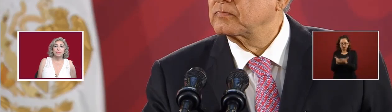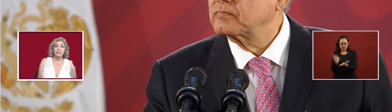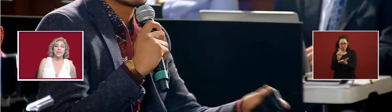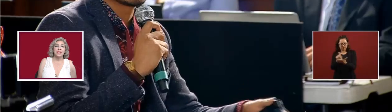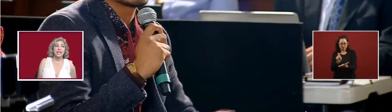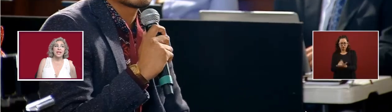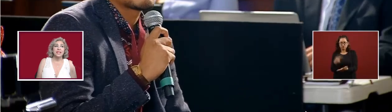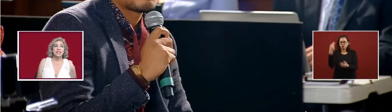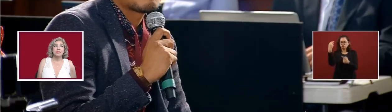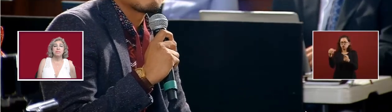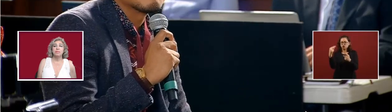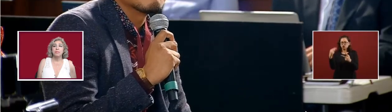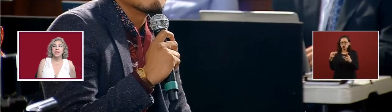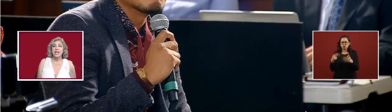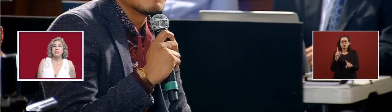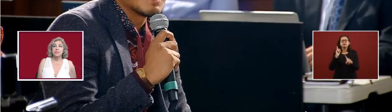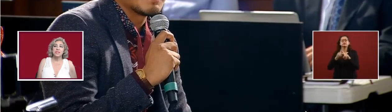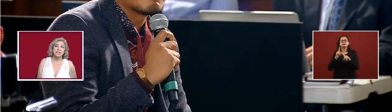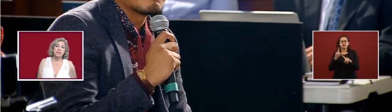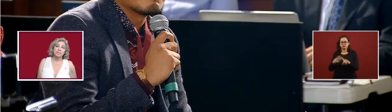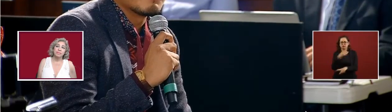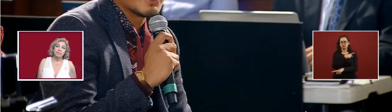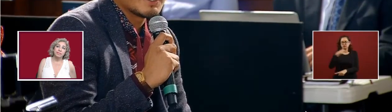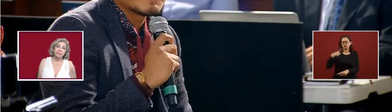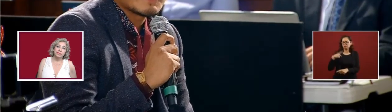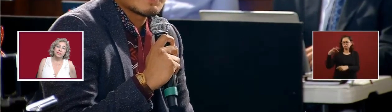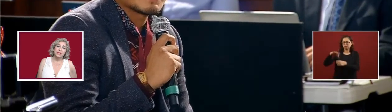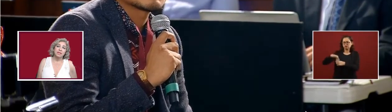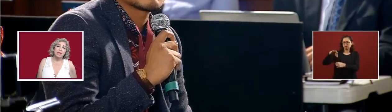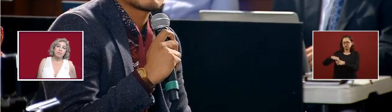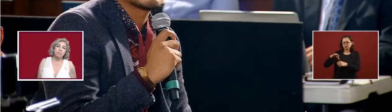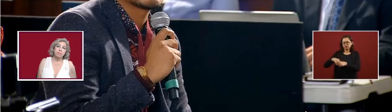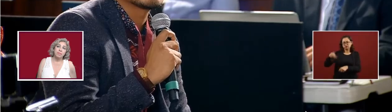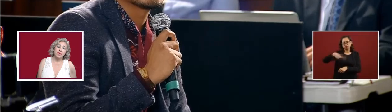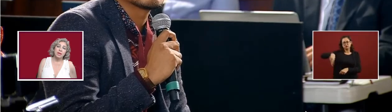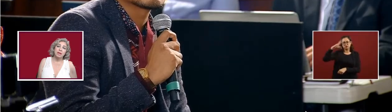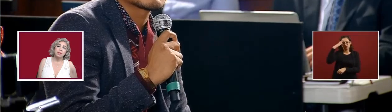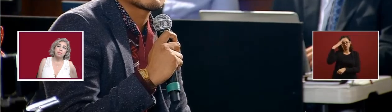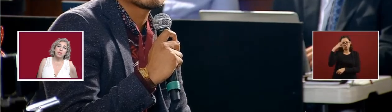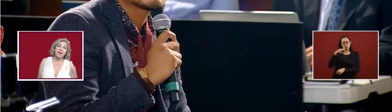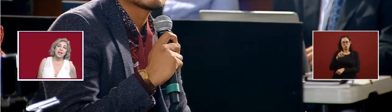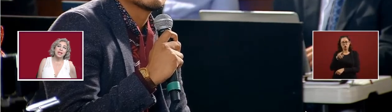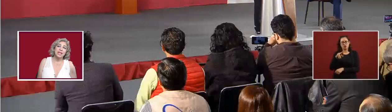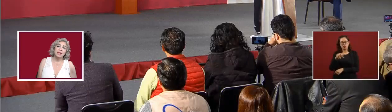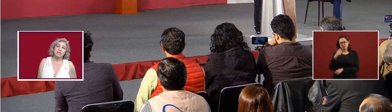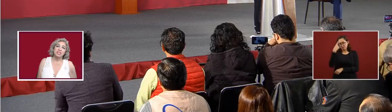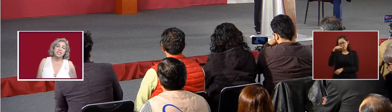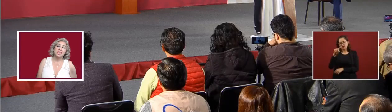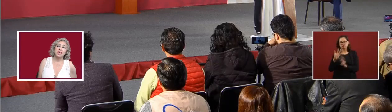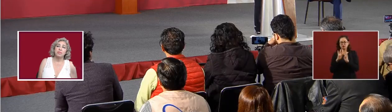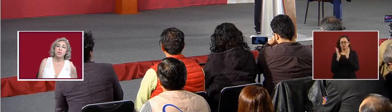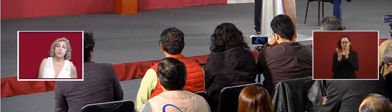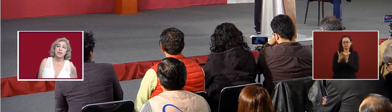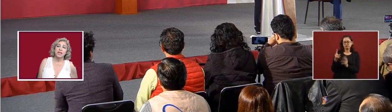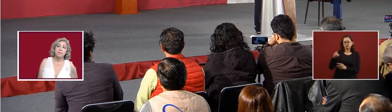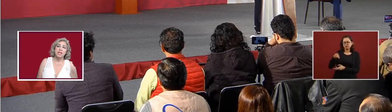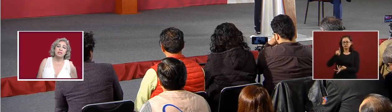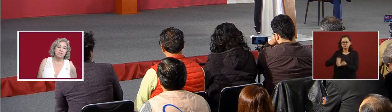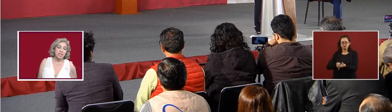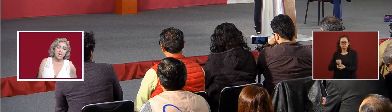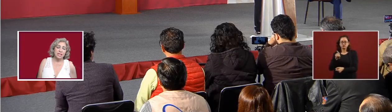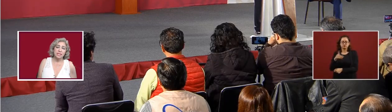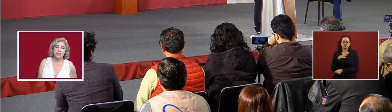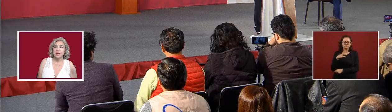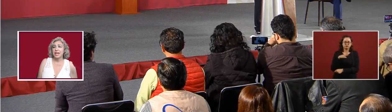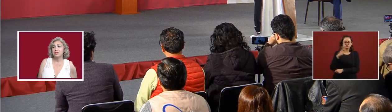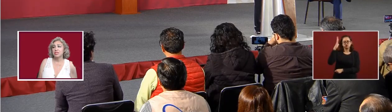that they got some names that Morena leaders that were going to be